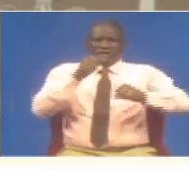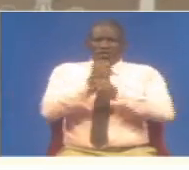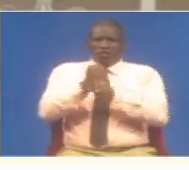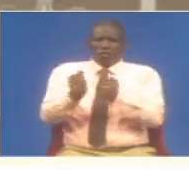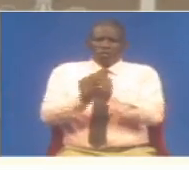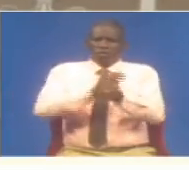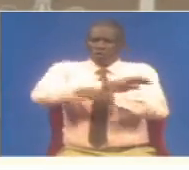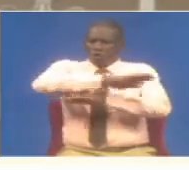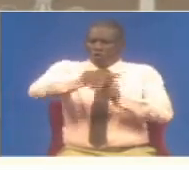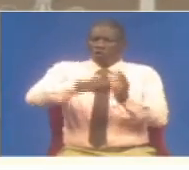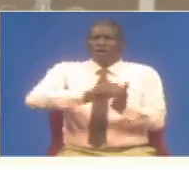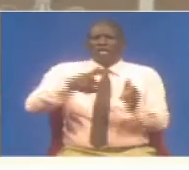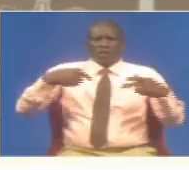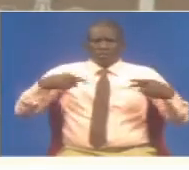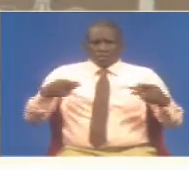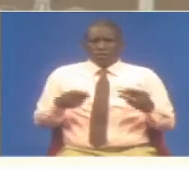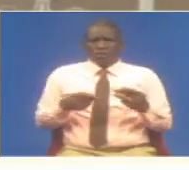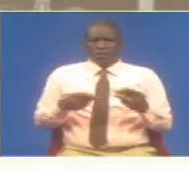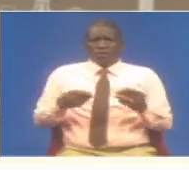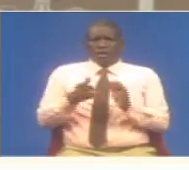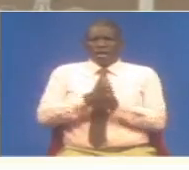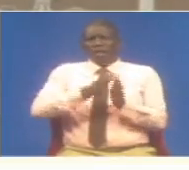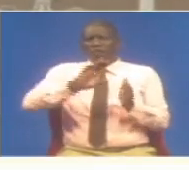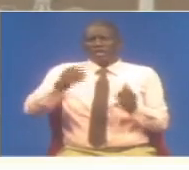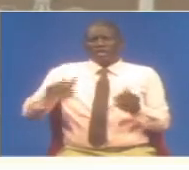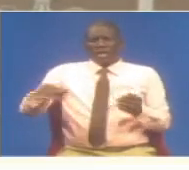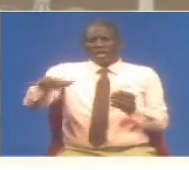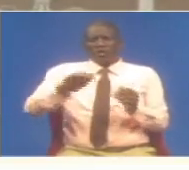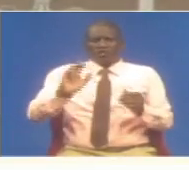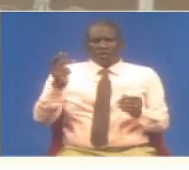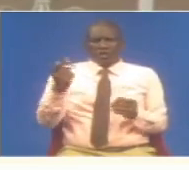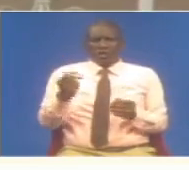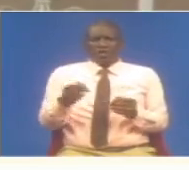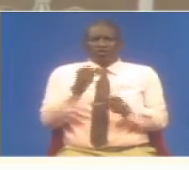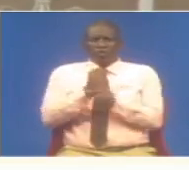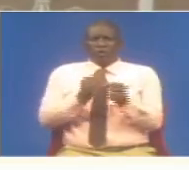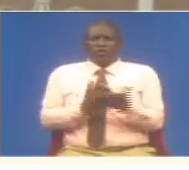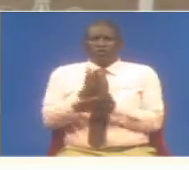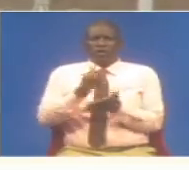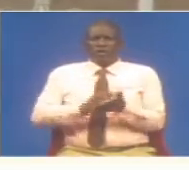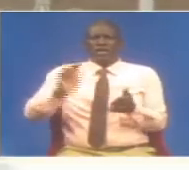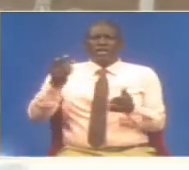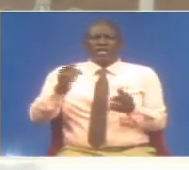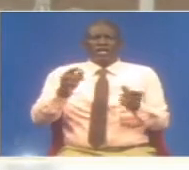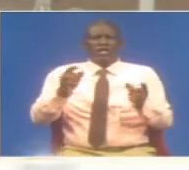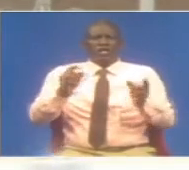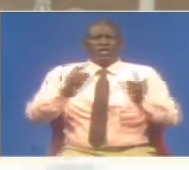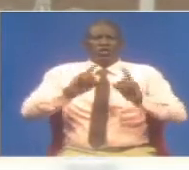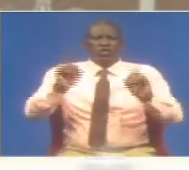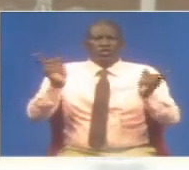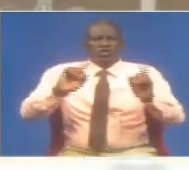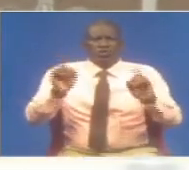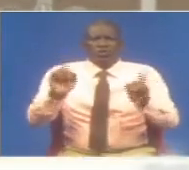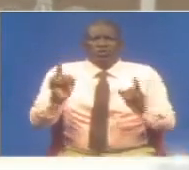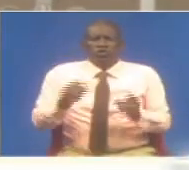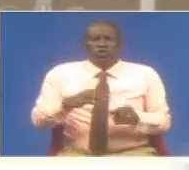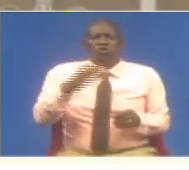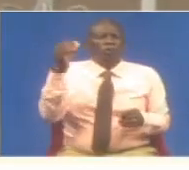other people in other parts of Kenya to ensure that Kenya does not revert to a single party